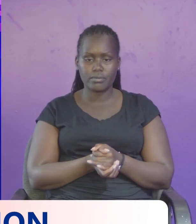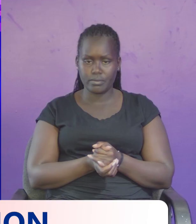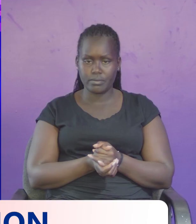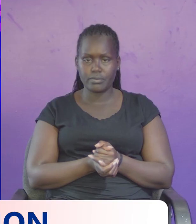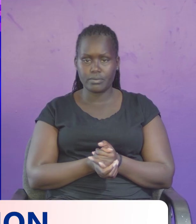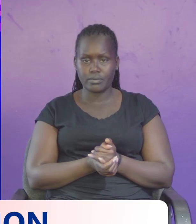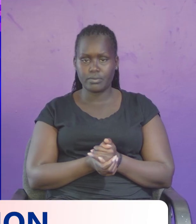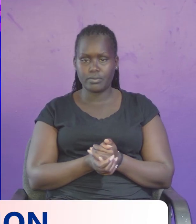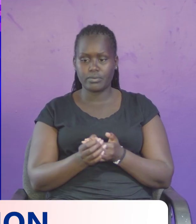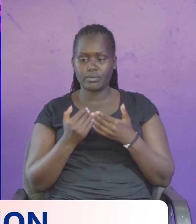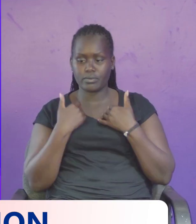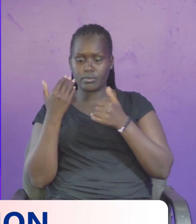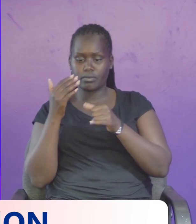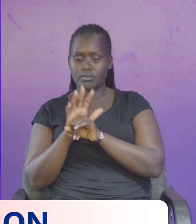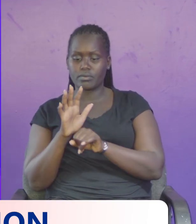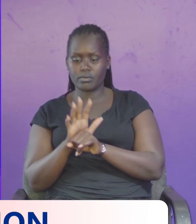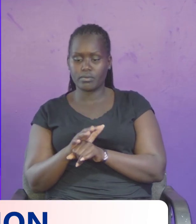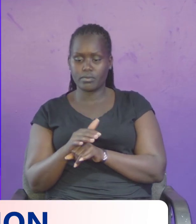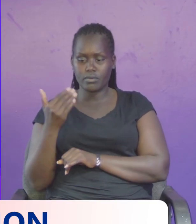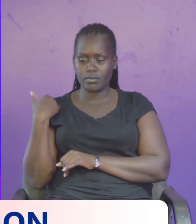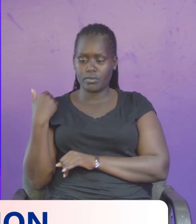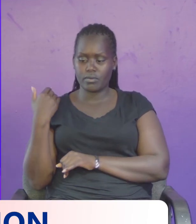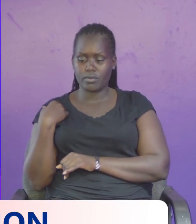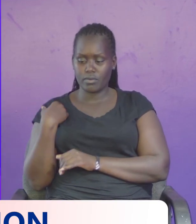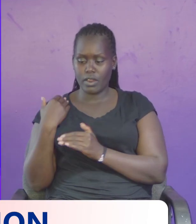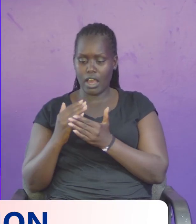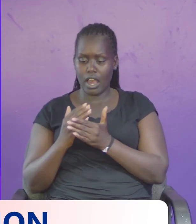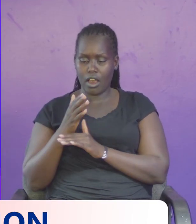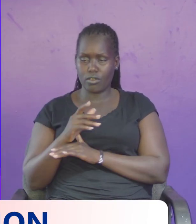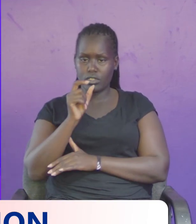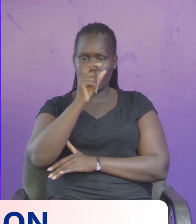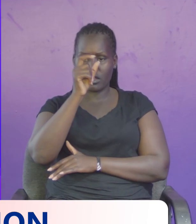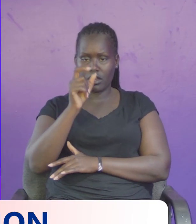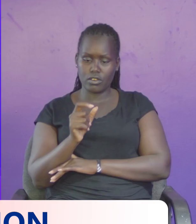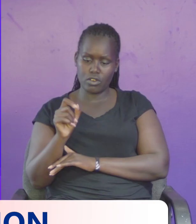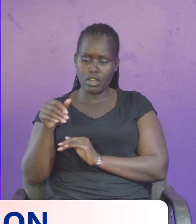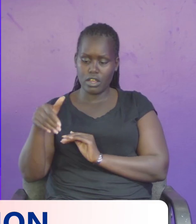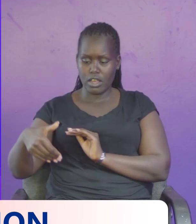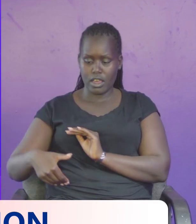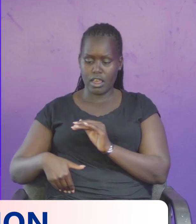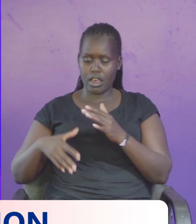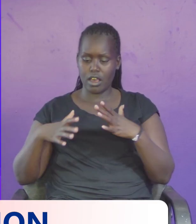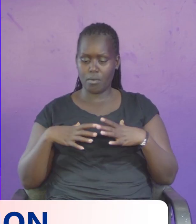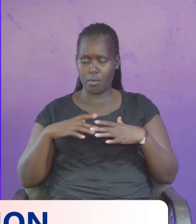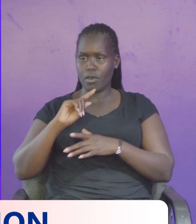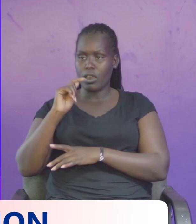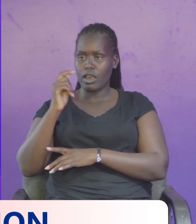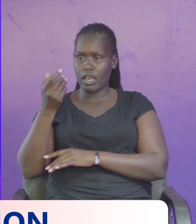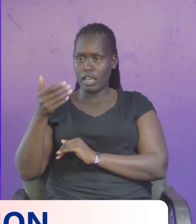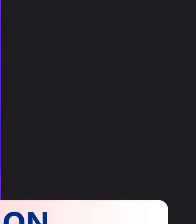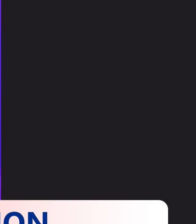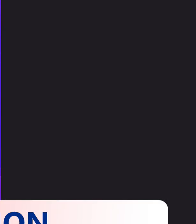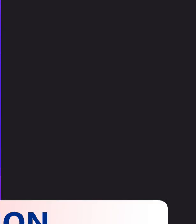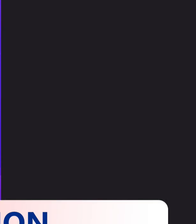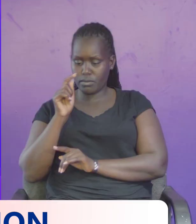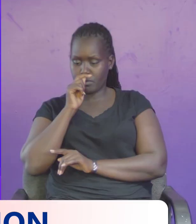lose. There is a lot of interaction across the region. Yes, you agree it with is. me, especially amongst the young people. Kenyan youth and Tanzanian youth